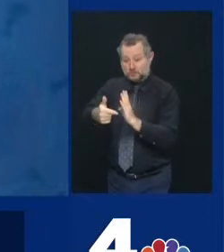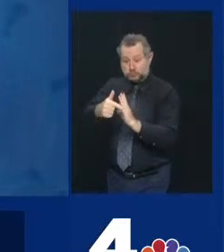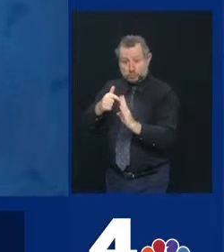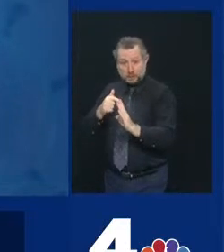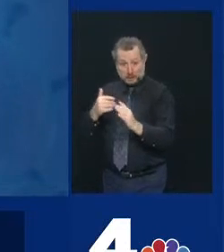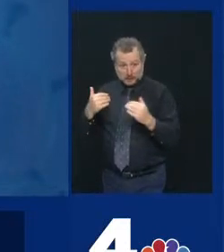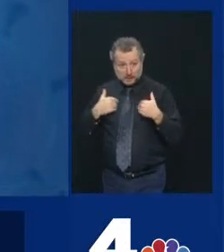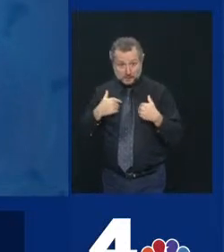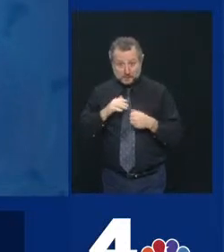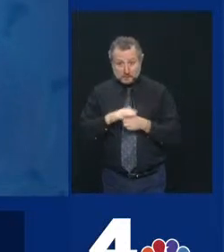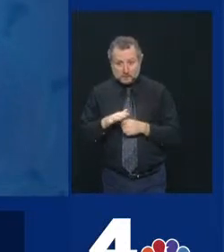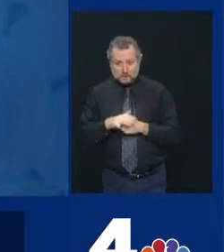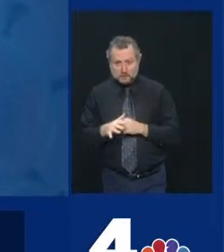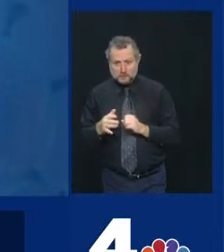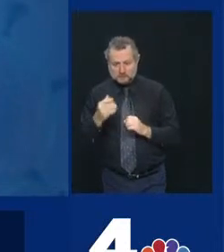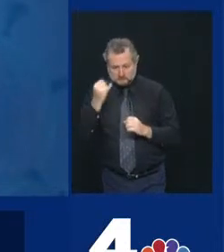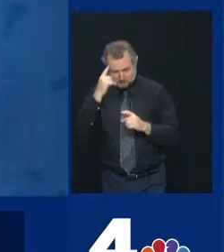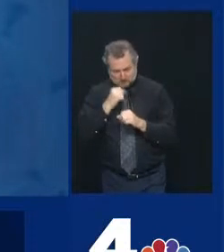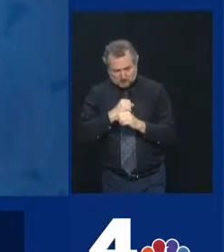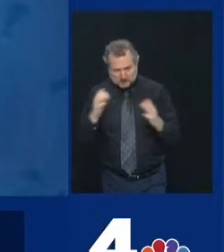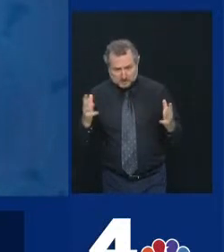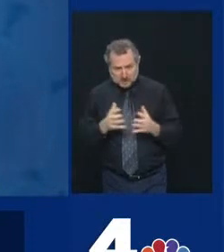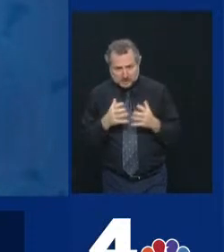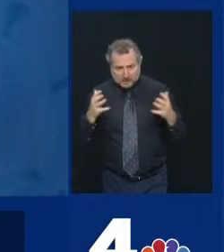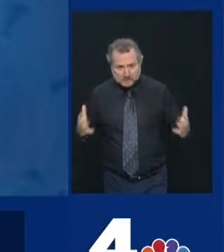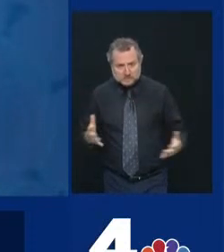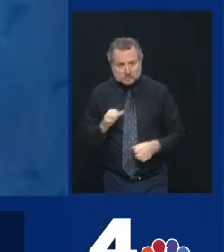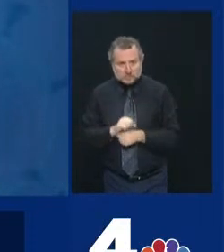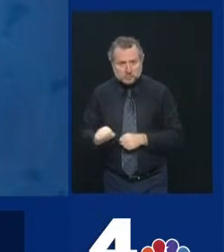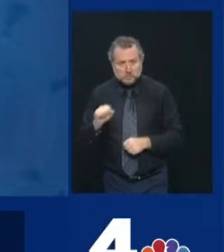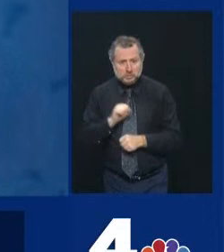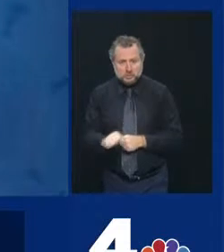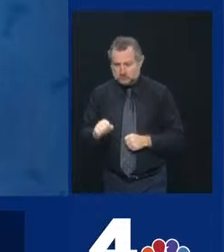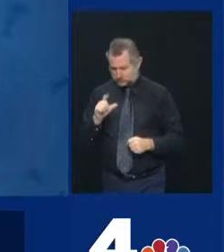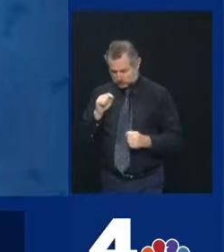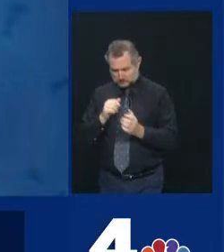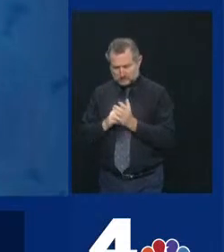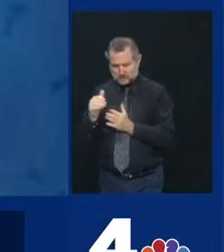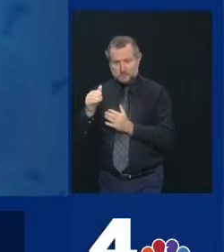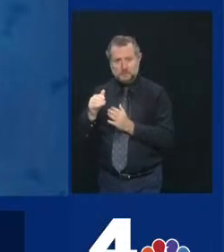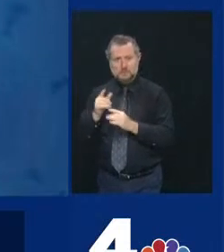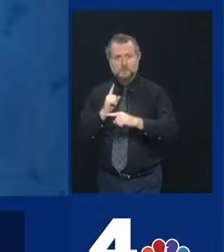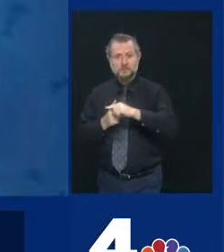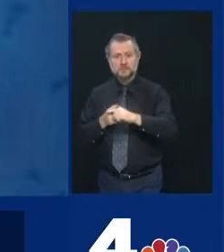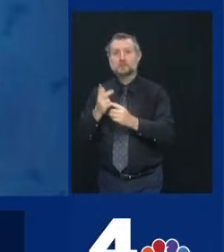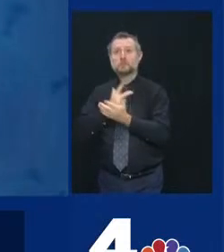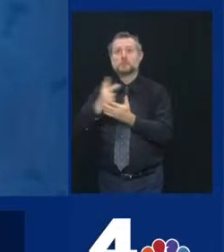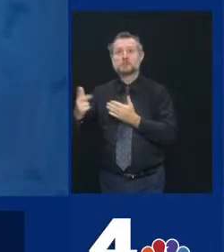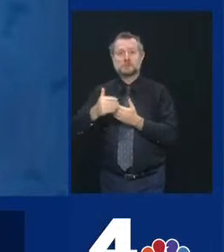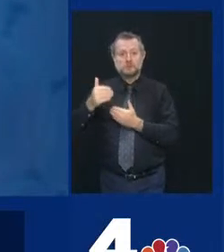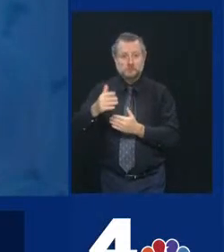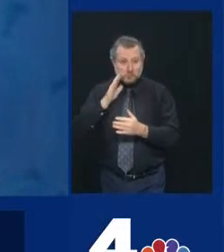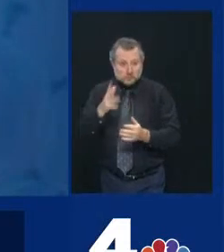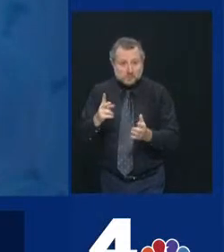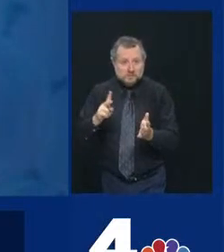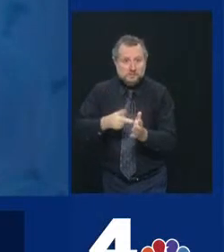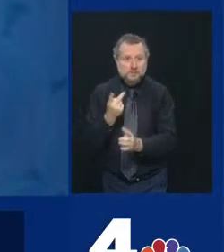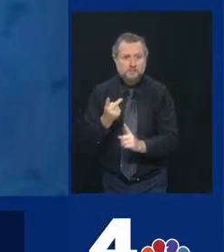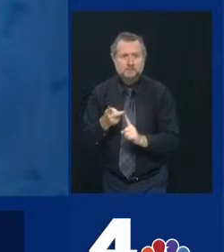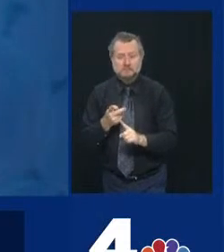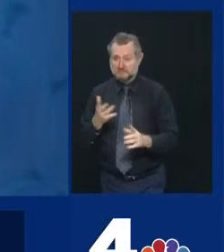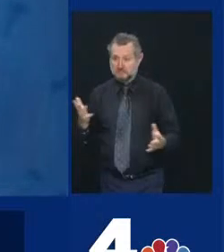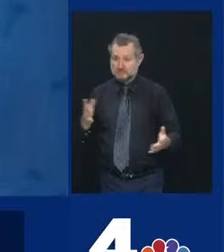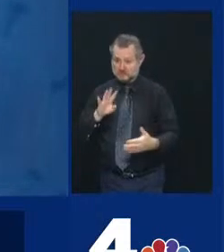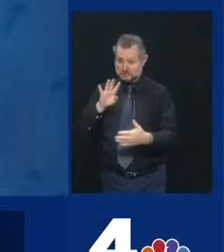to 28 days later to get that same vaccine. There will be several vaccines that